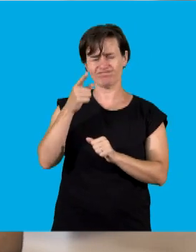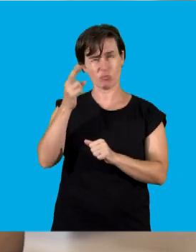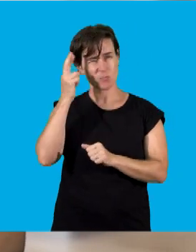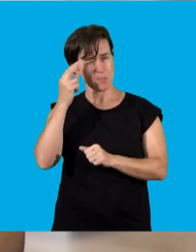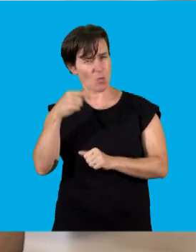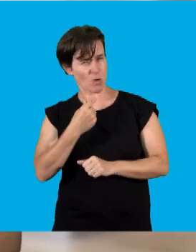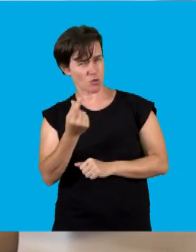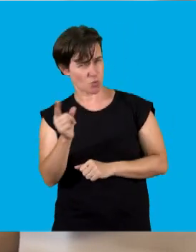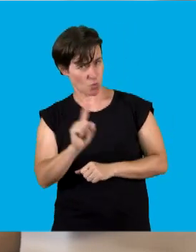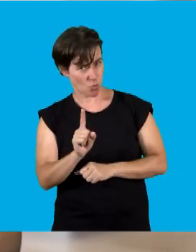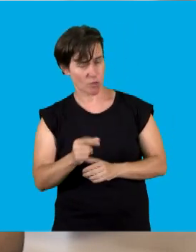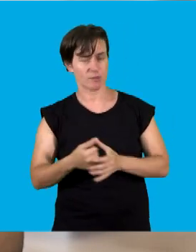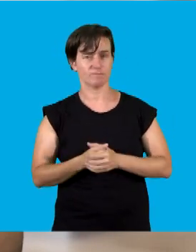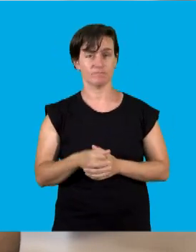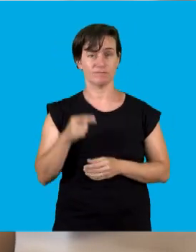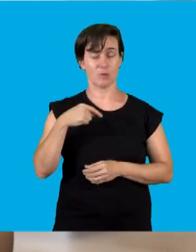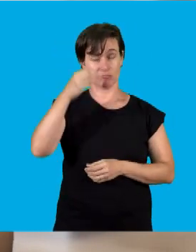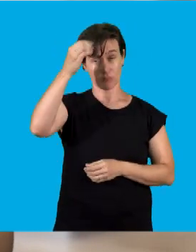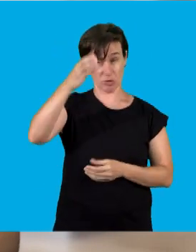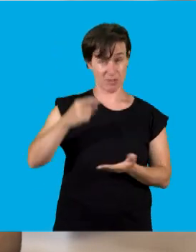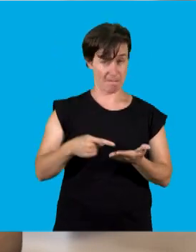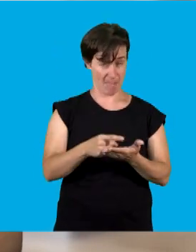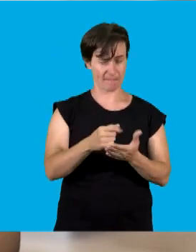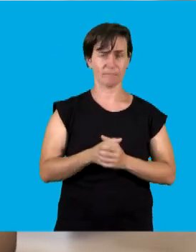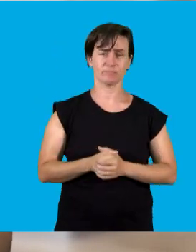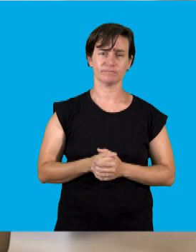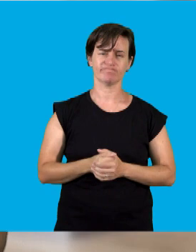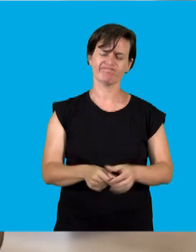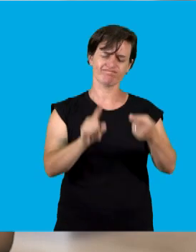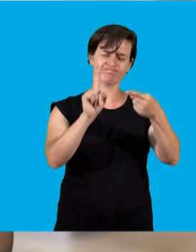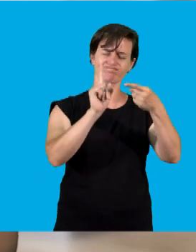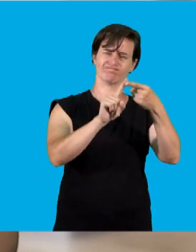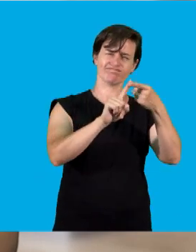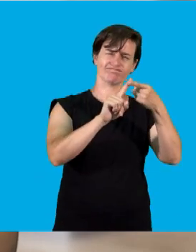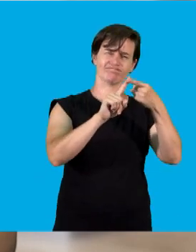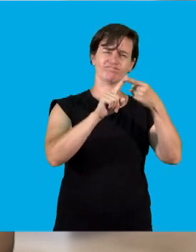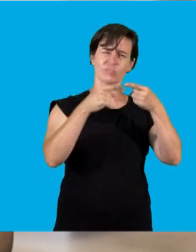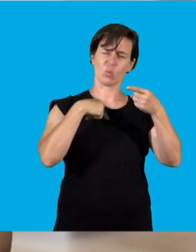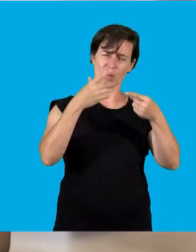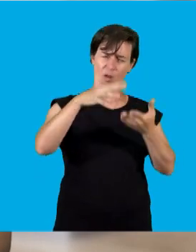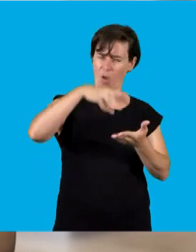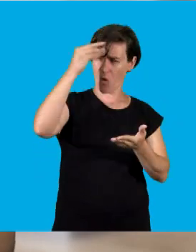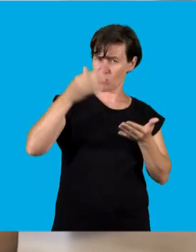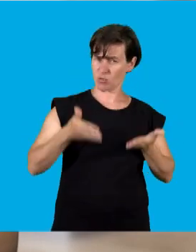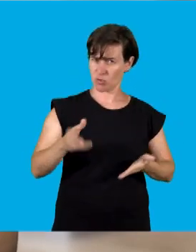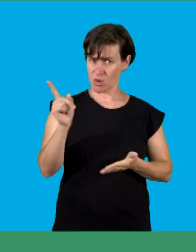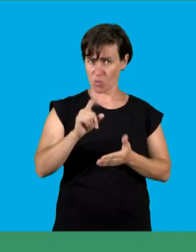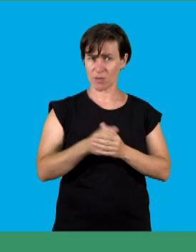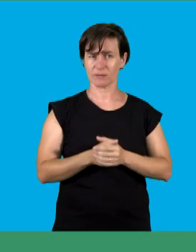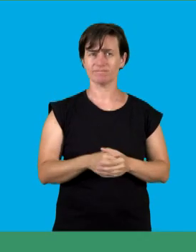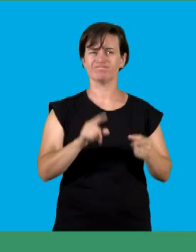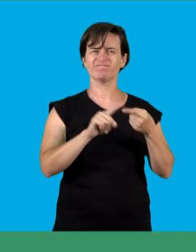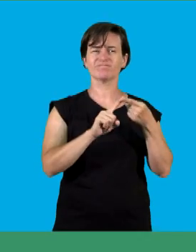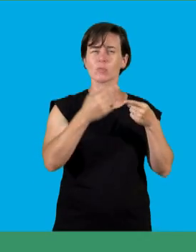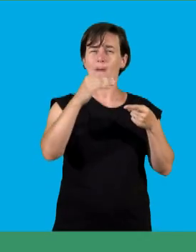lesson overview, which is our concept map. Our first topic or subtopic that we unpacked in this lesson was